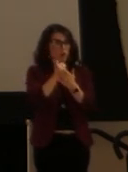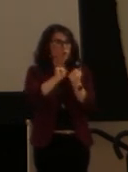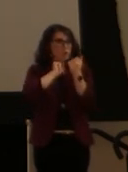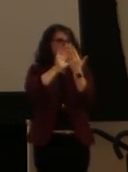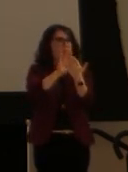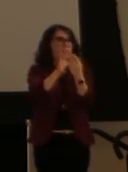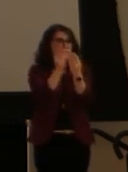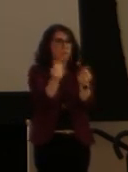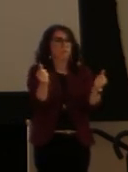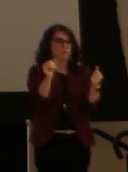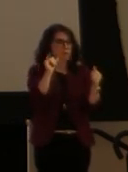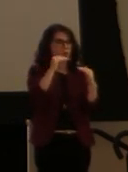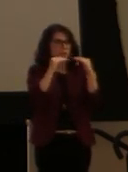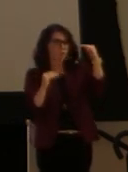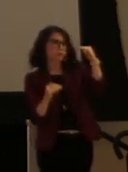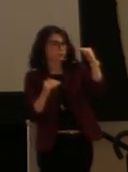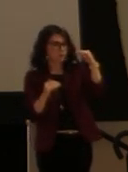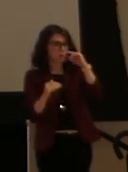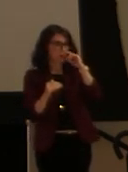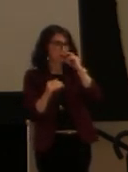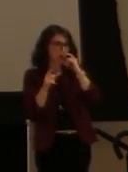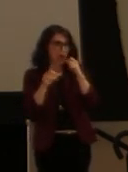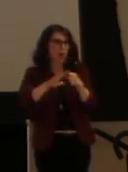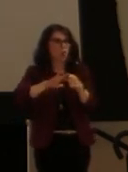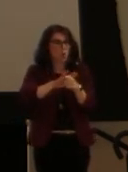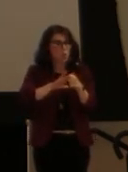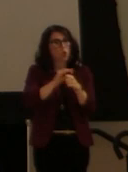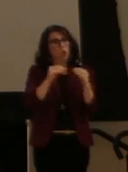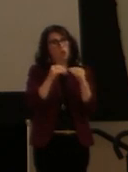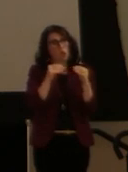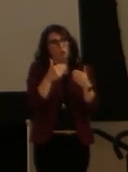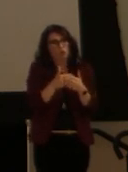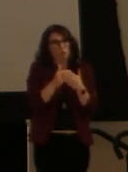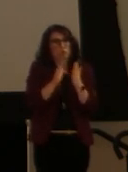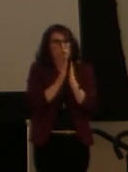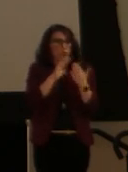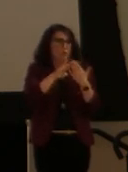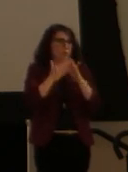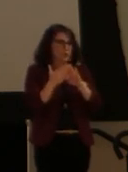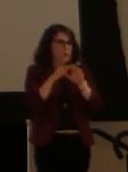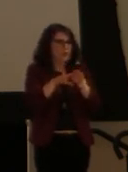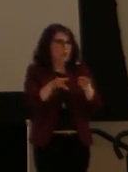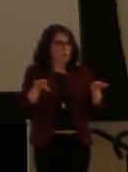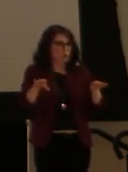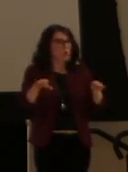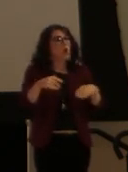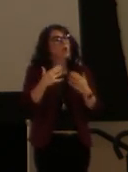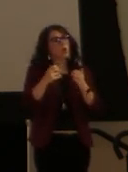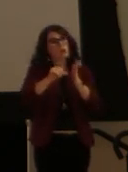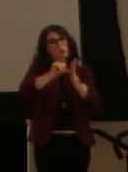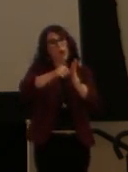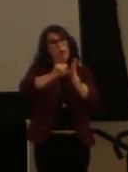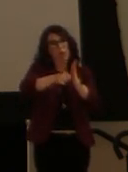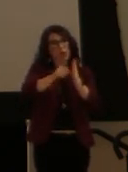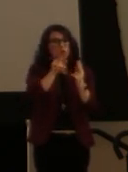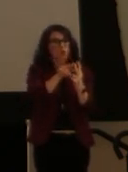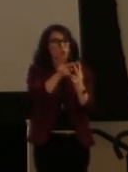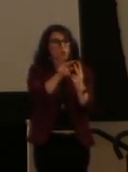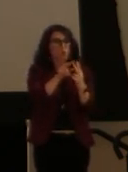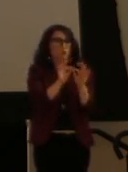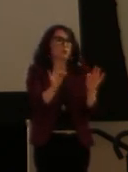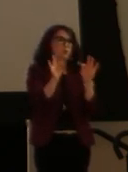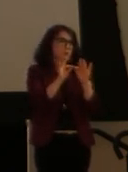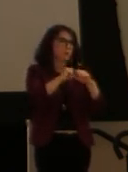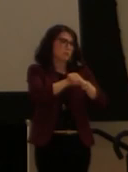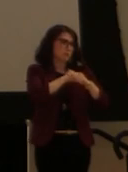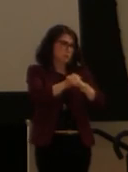health disparities and inequities at a local or community level. And I just want to highlight two particular steps, which